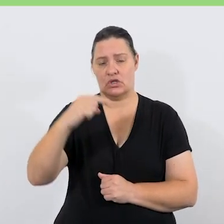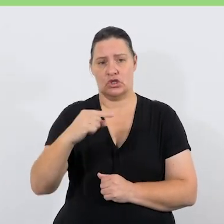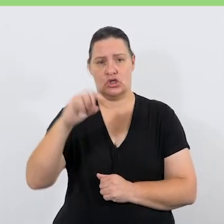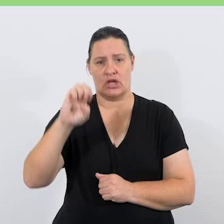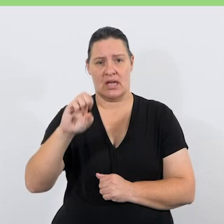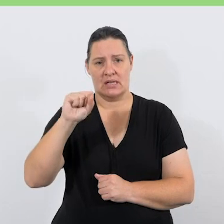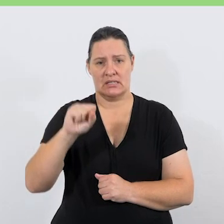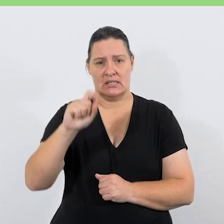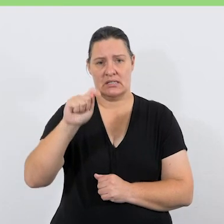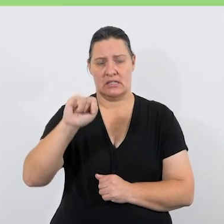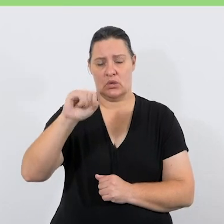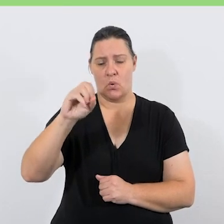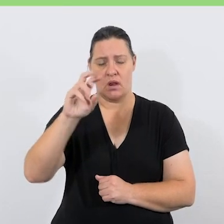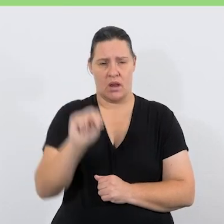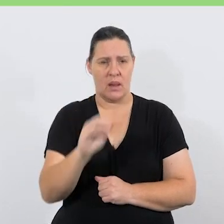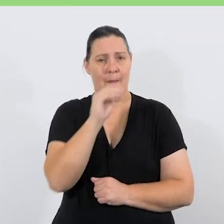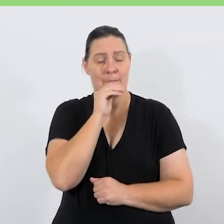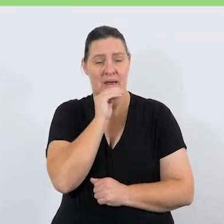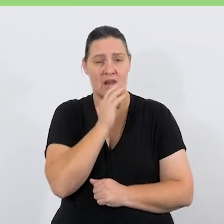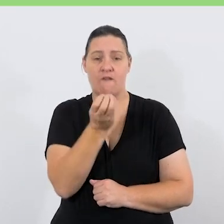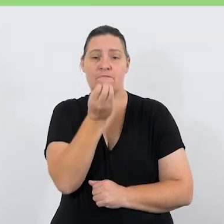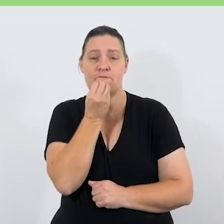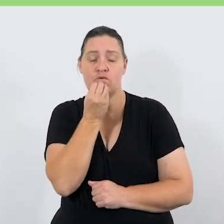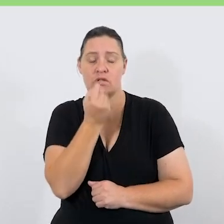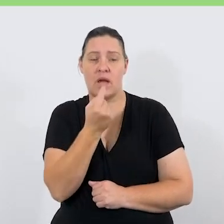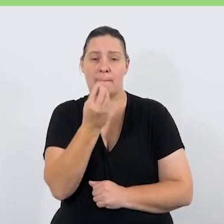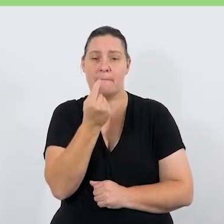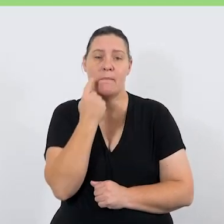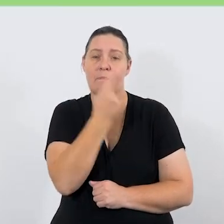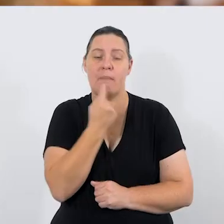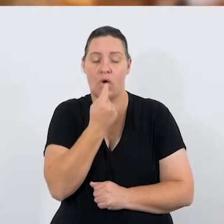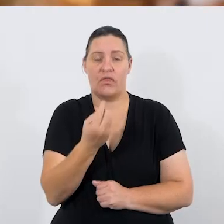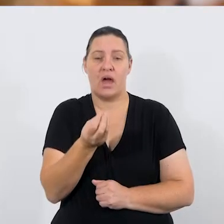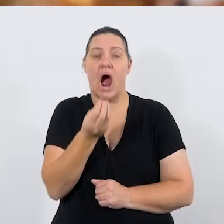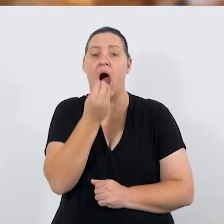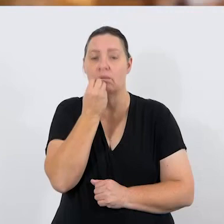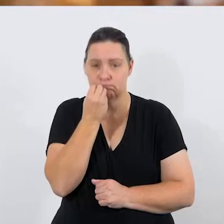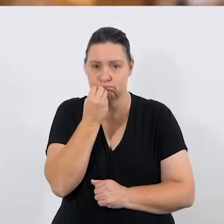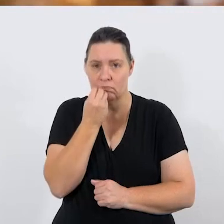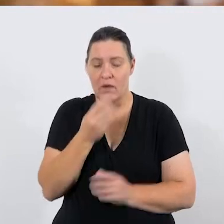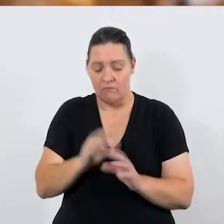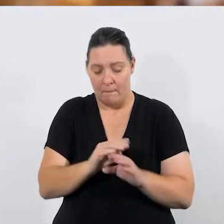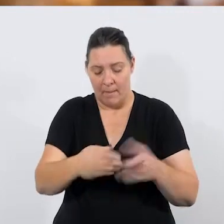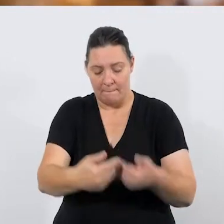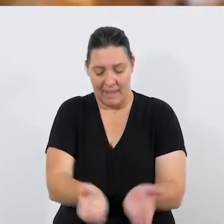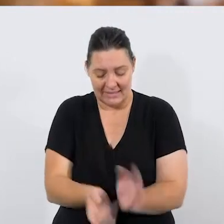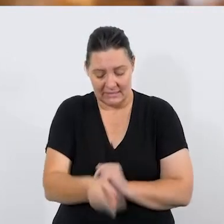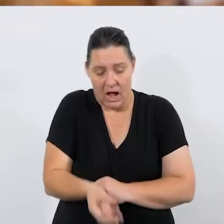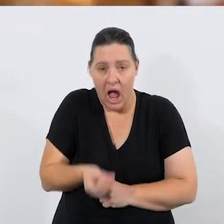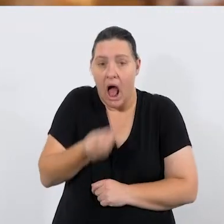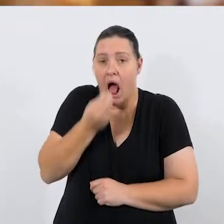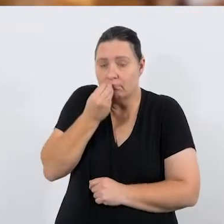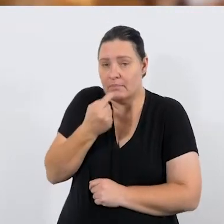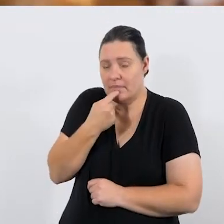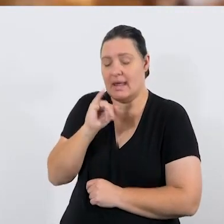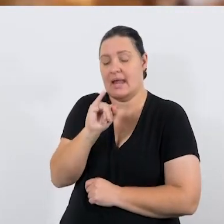ingestion. So ingestion is taking food into the mouth. So when you are taking food from the plate into your mouth, that is